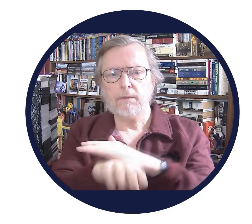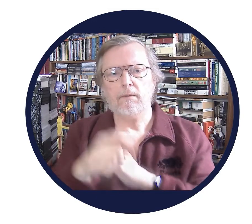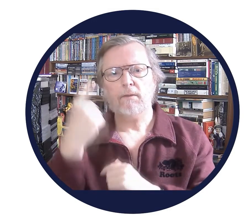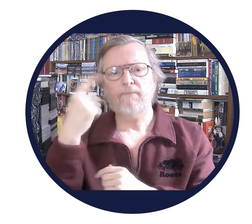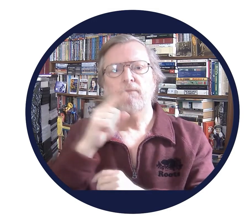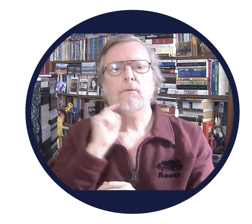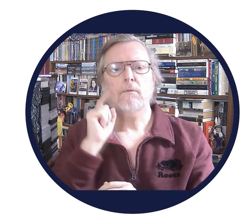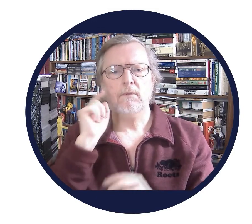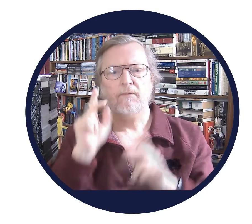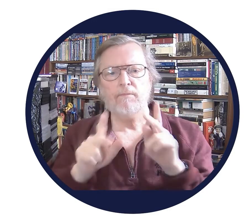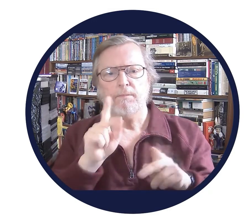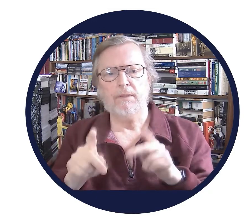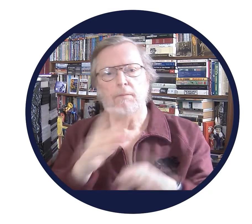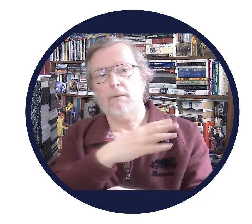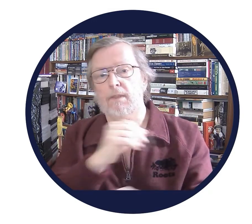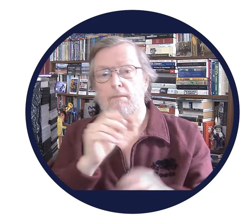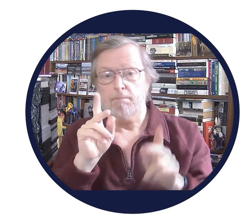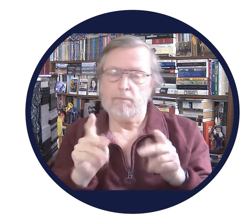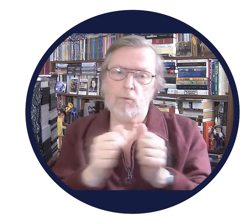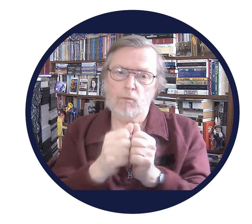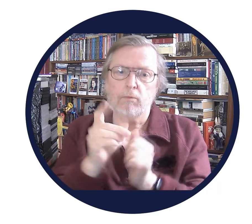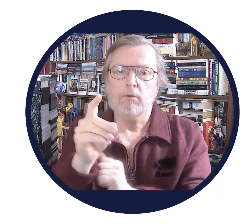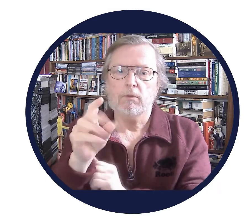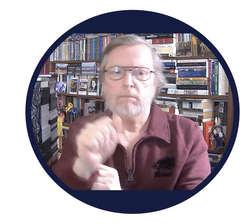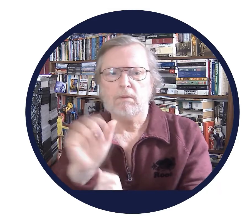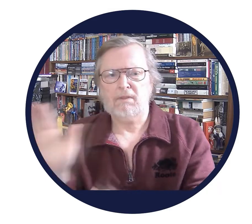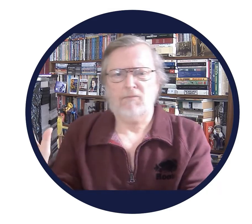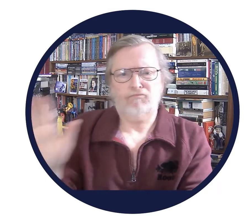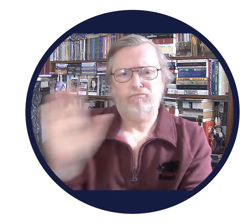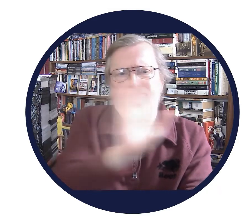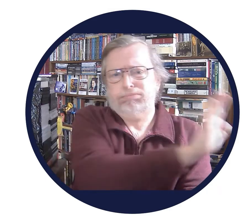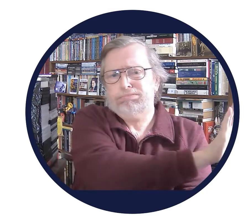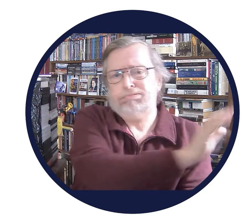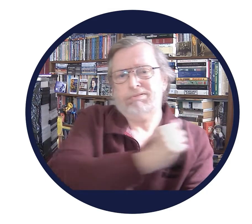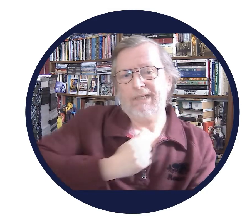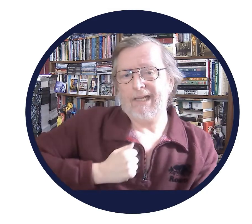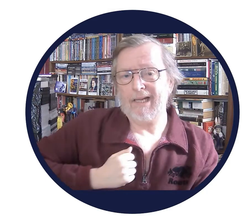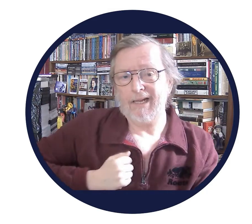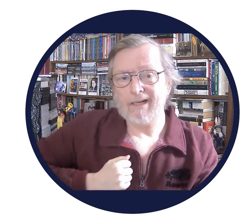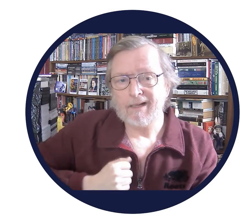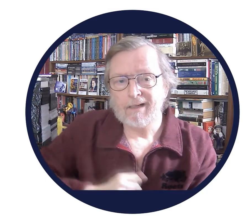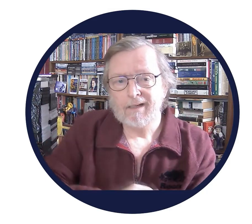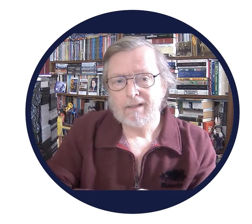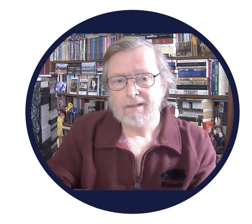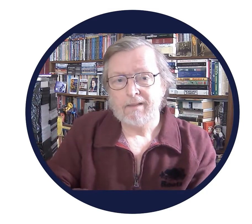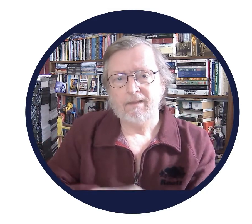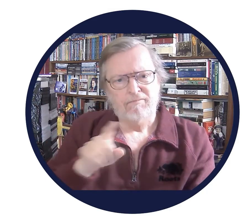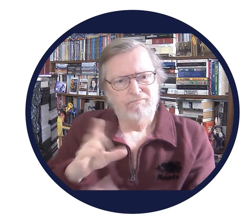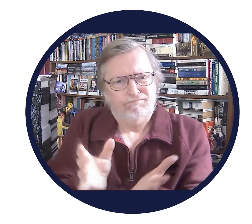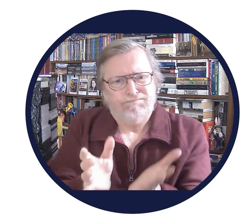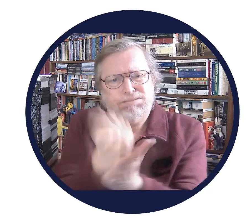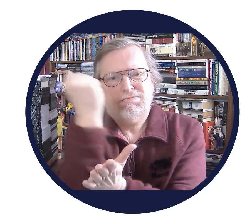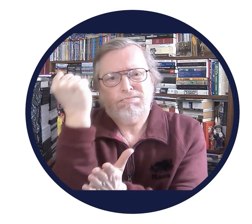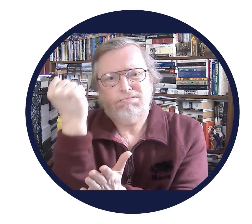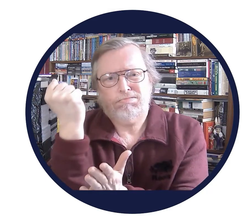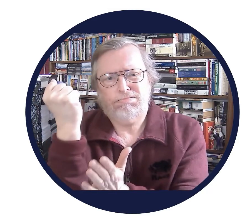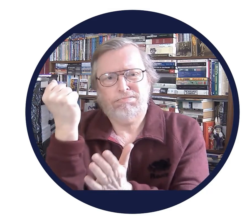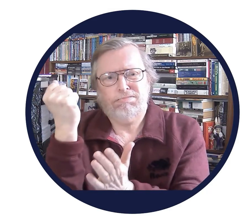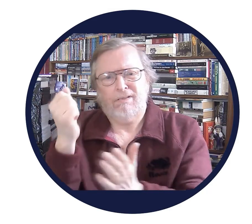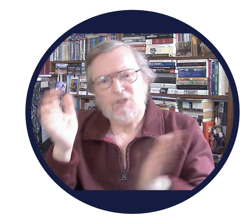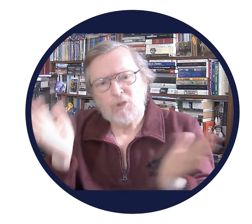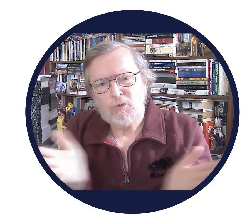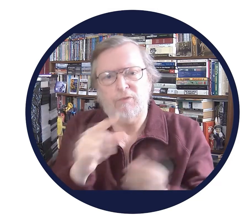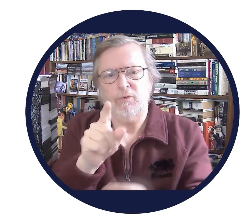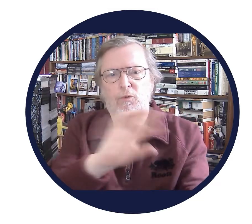improving accessibility for deaf people and people with disabilities all across Canada. This is your opportunity.